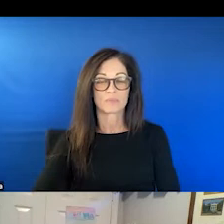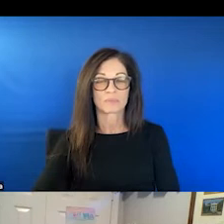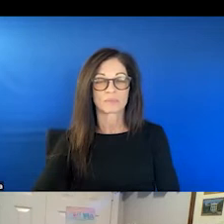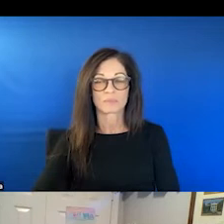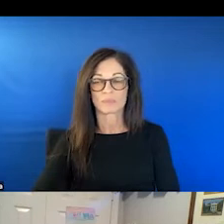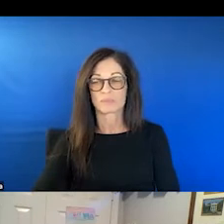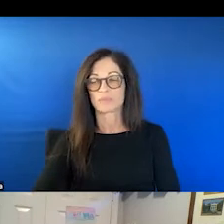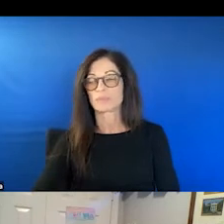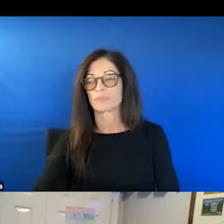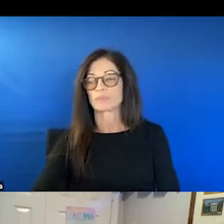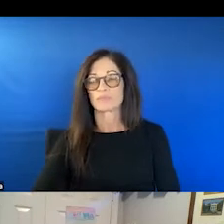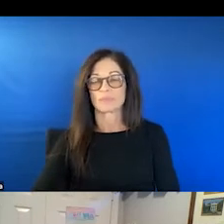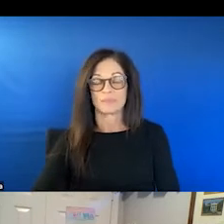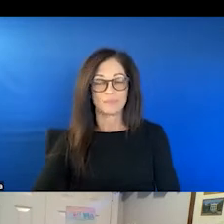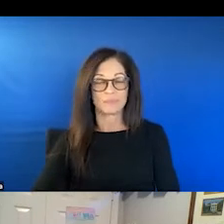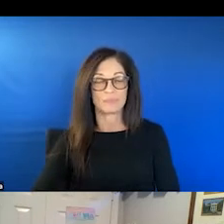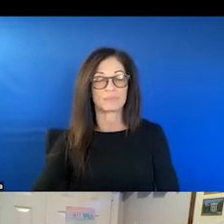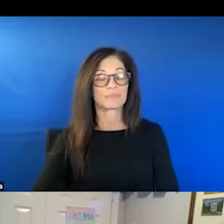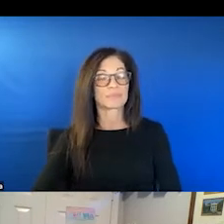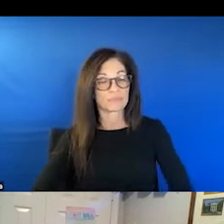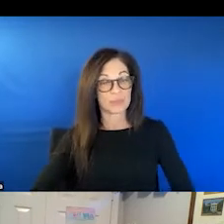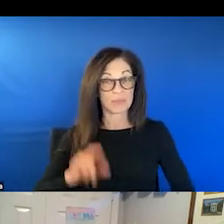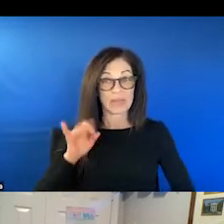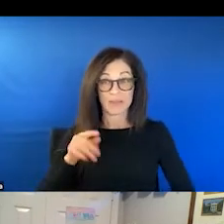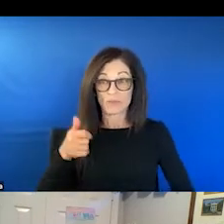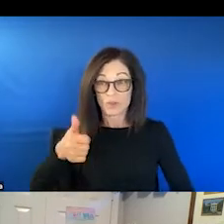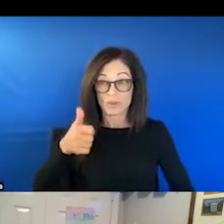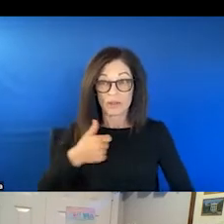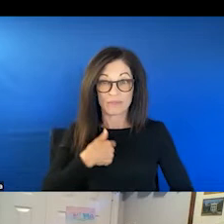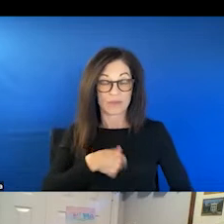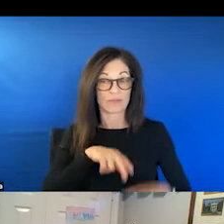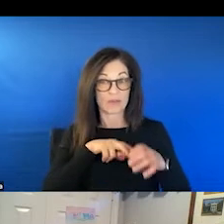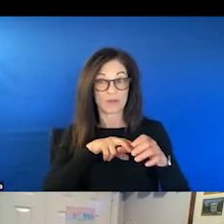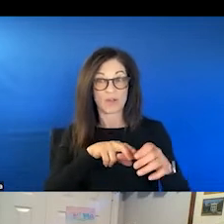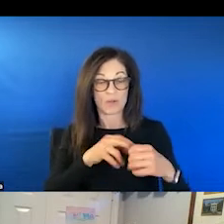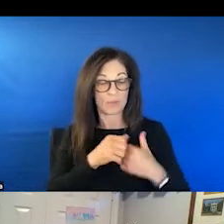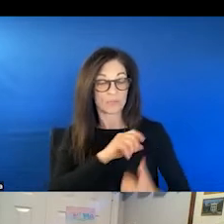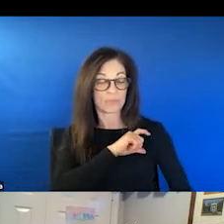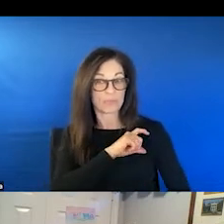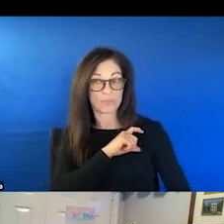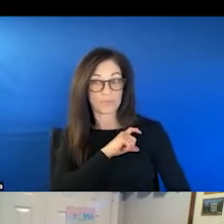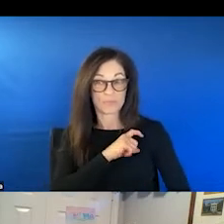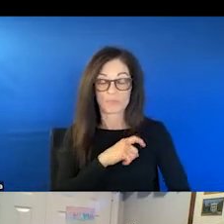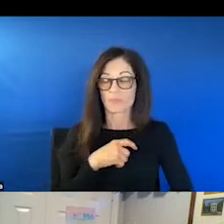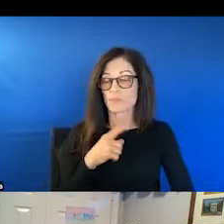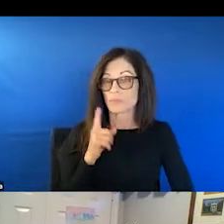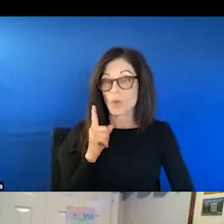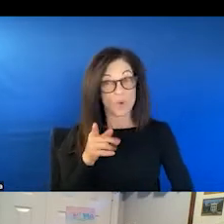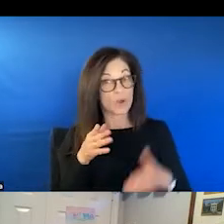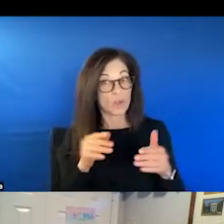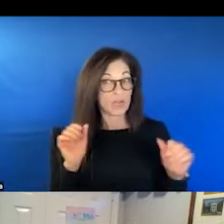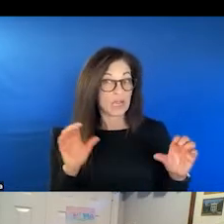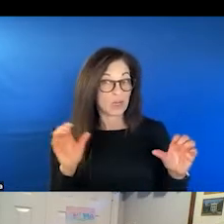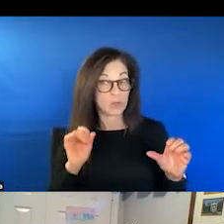been one who has ridden along with a police officer, one of the ways you can do it, if you haven't done it, is